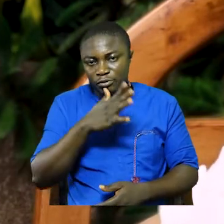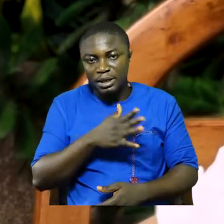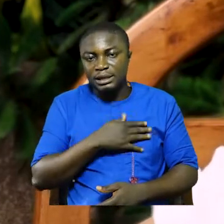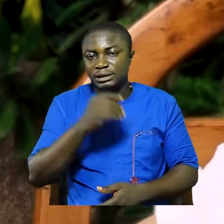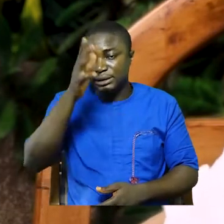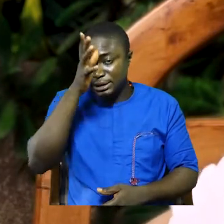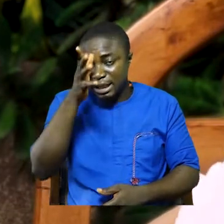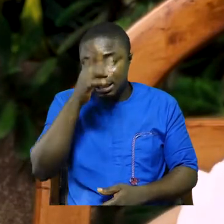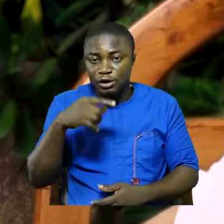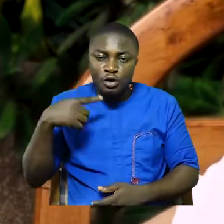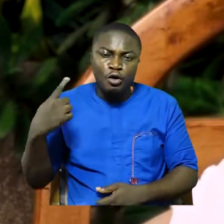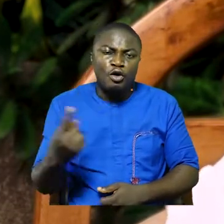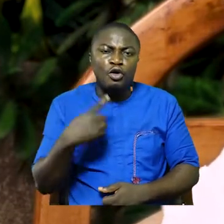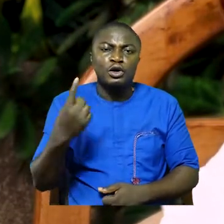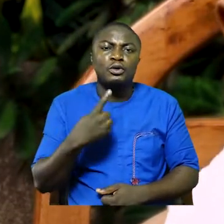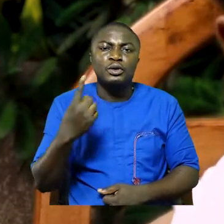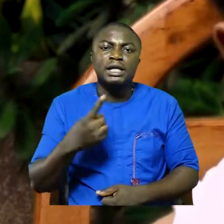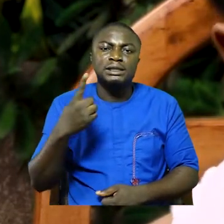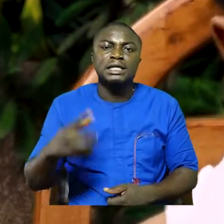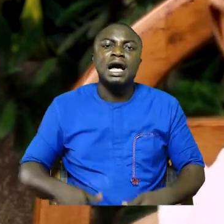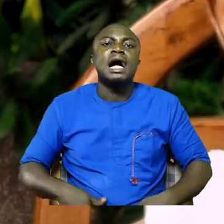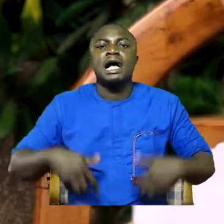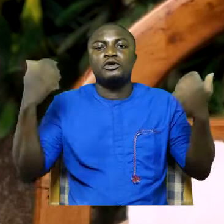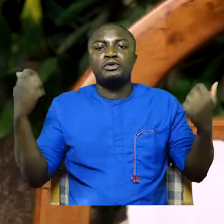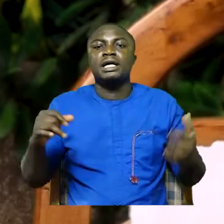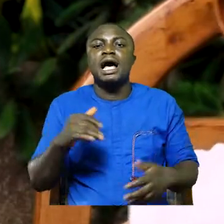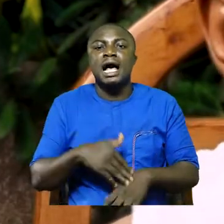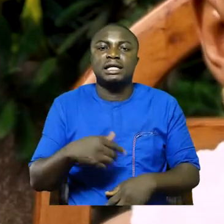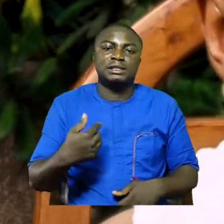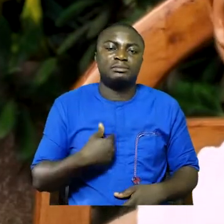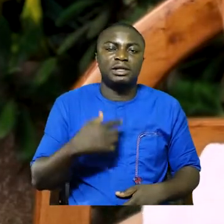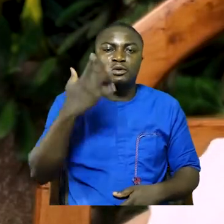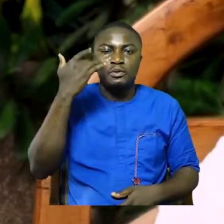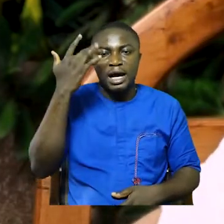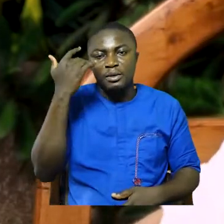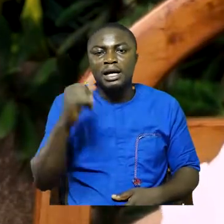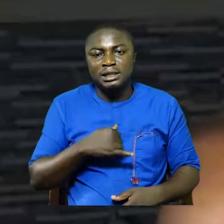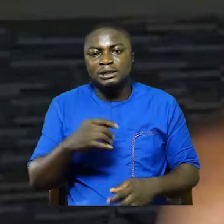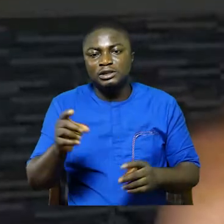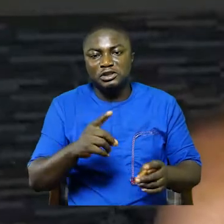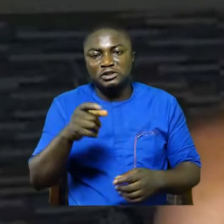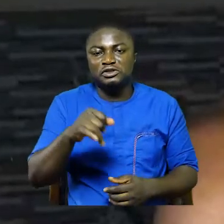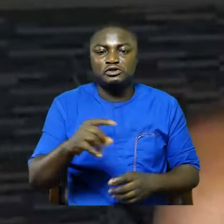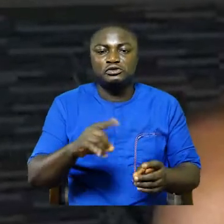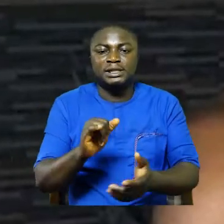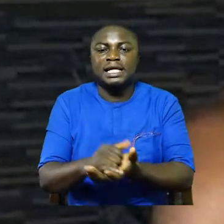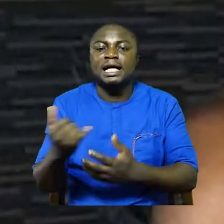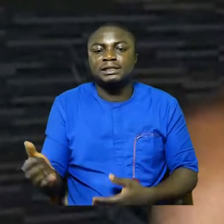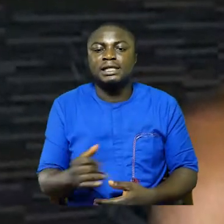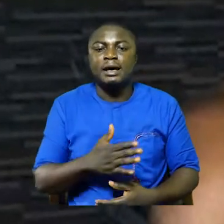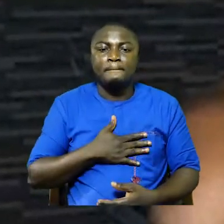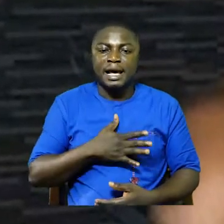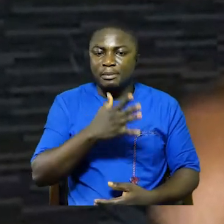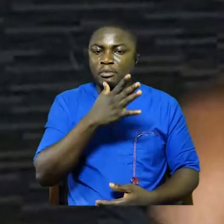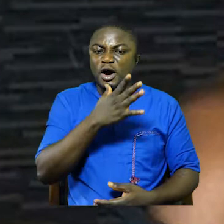my mom and dad always, you know, they're always angry at me the way I do my things, especially my mom. She would be asking me